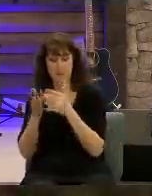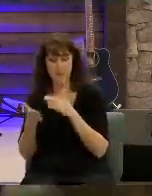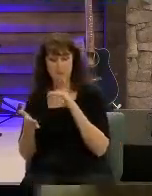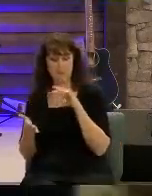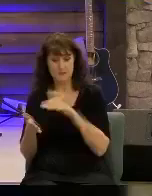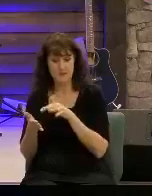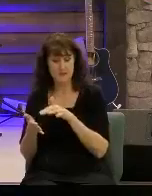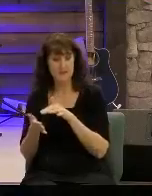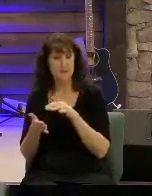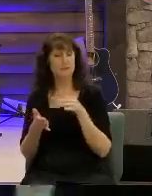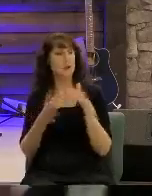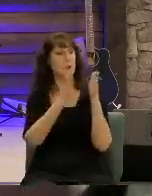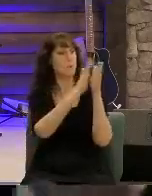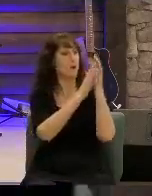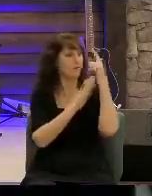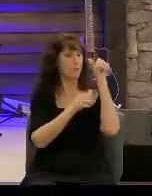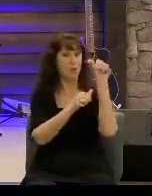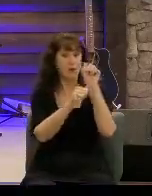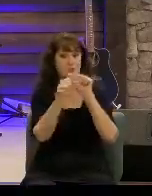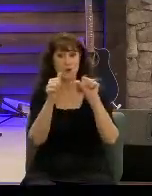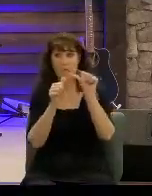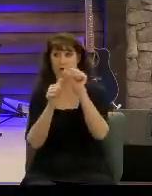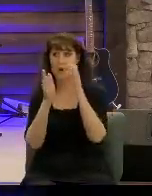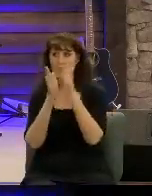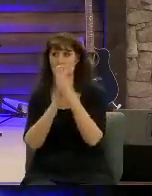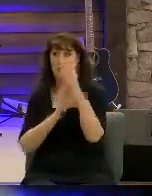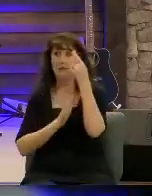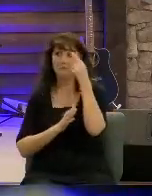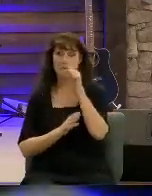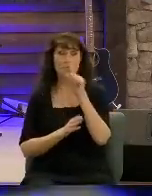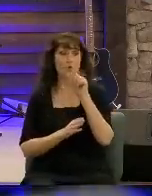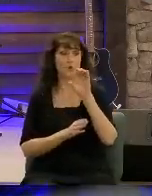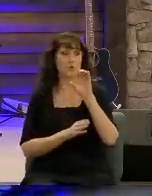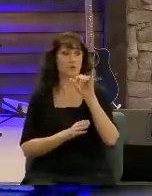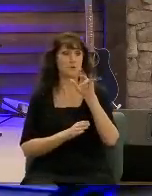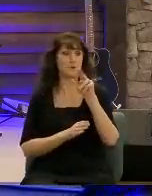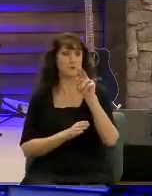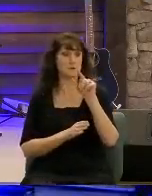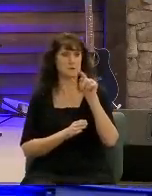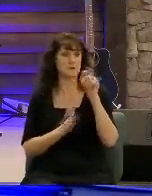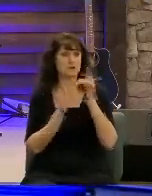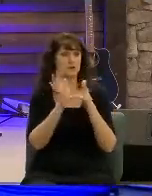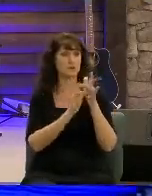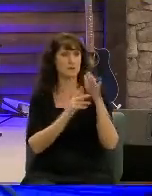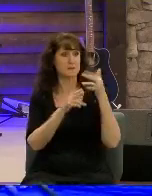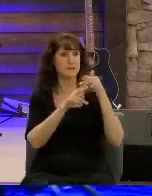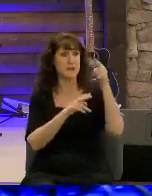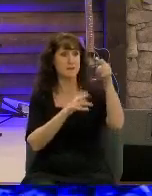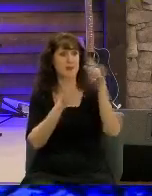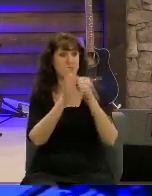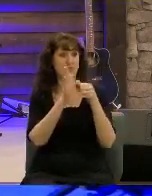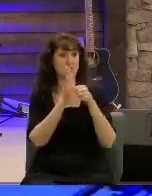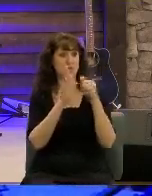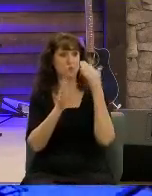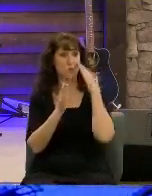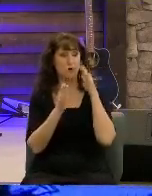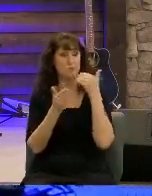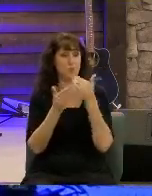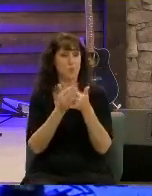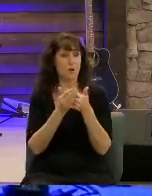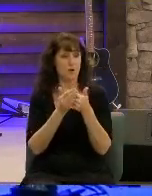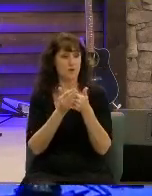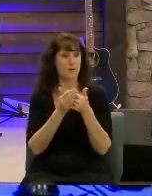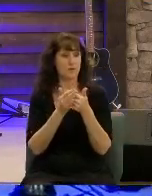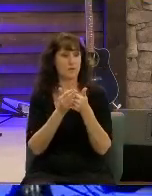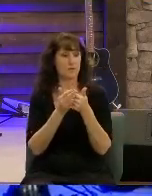one another. I pray for Clint McGinnis as he has surgery this week, Lord, in Jesus' name, that surgery will go well. Father, that